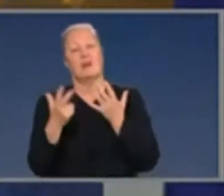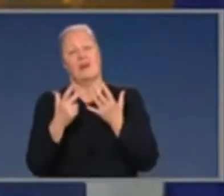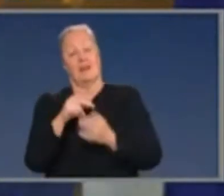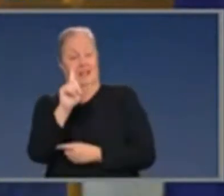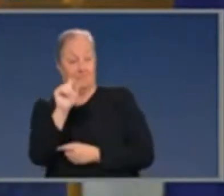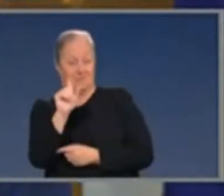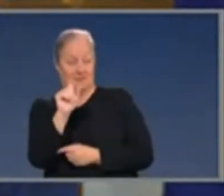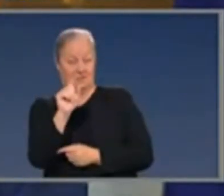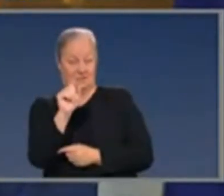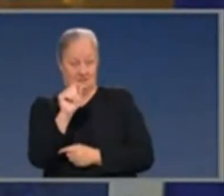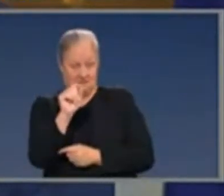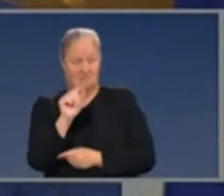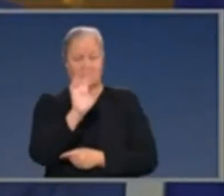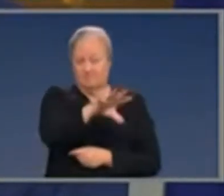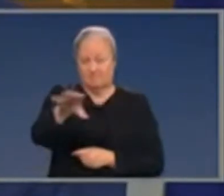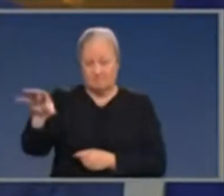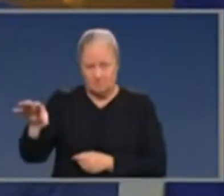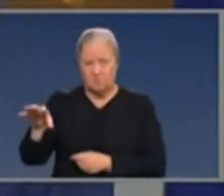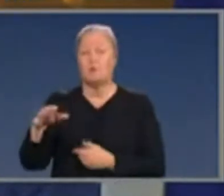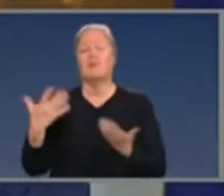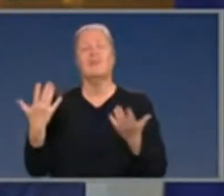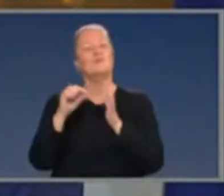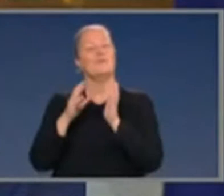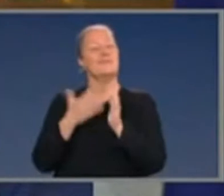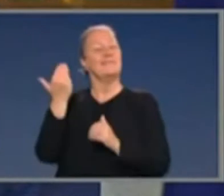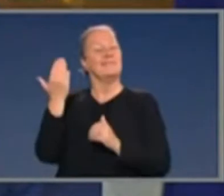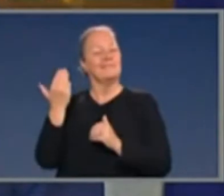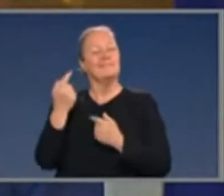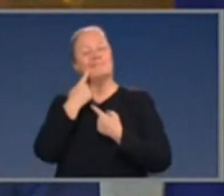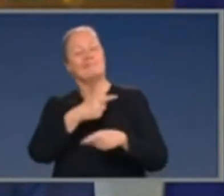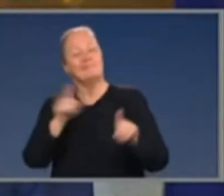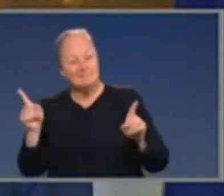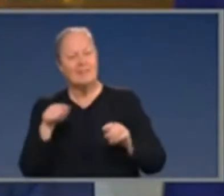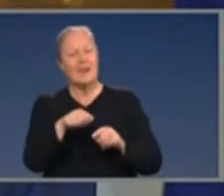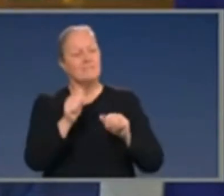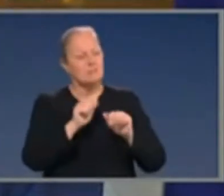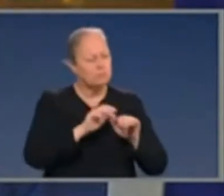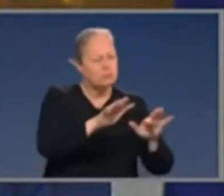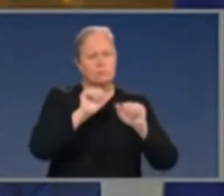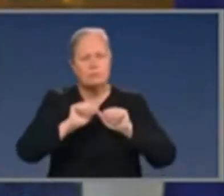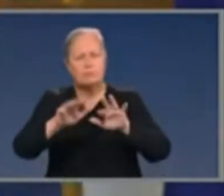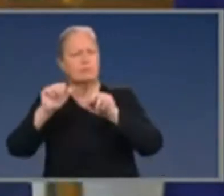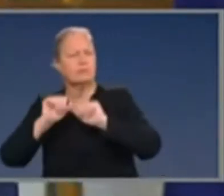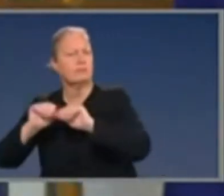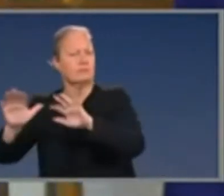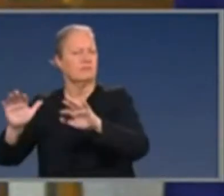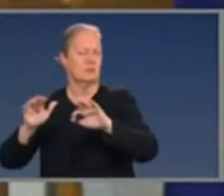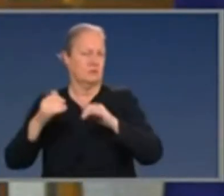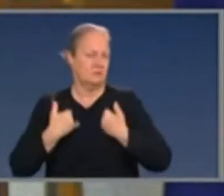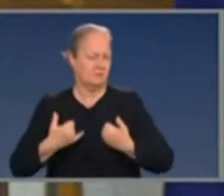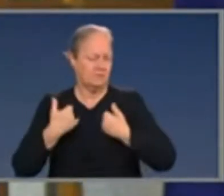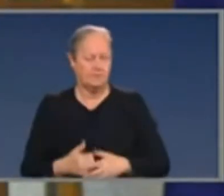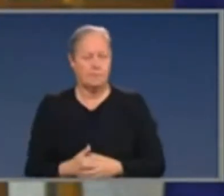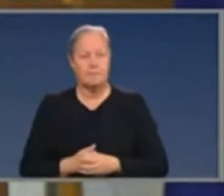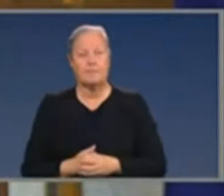with significant size outbreaks, as the Prime Minister has said. Many of those facilities have quite large numbers